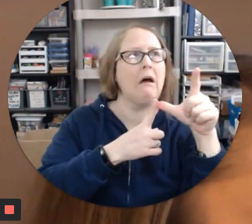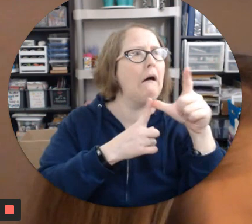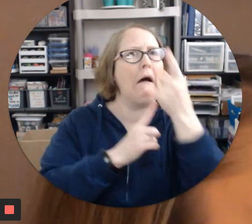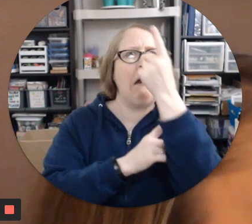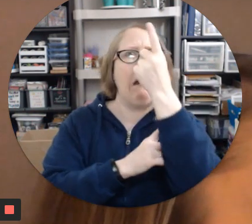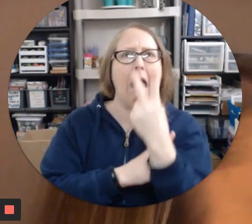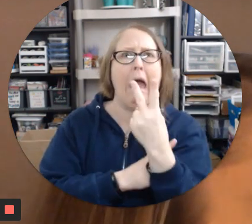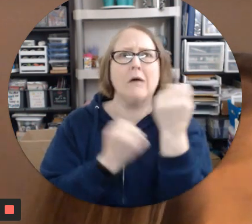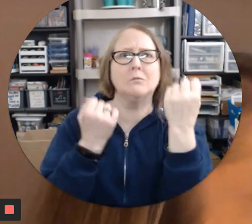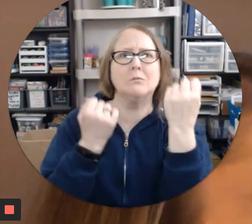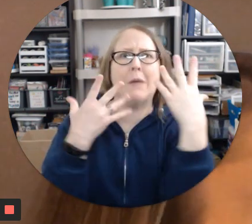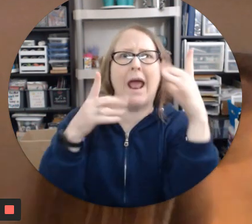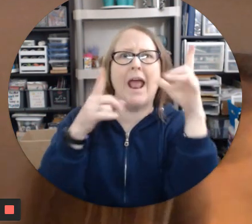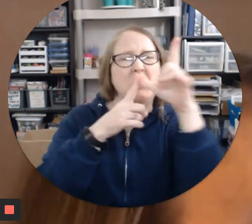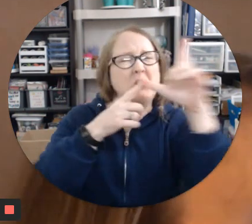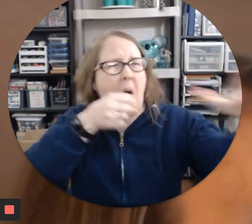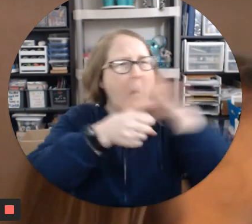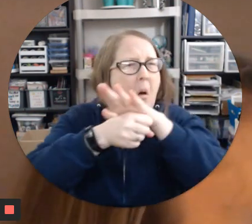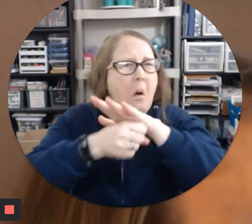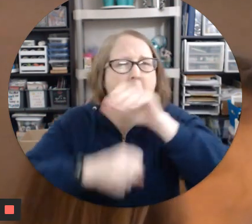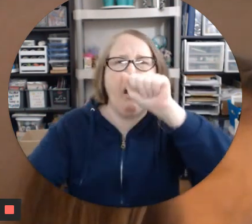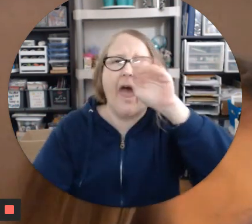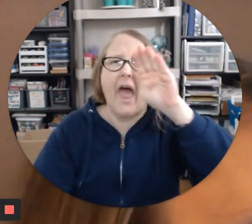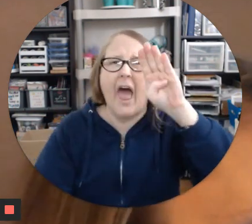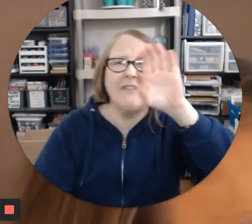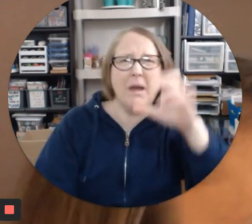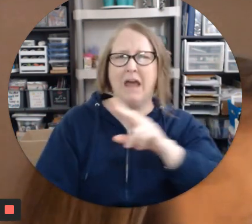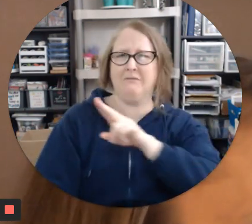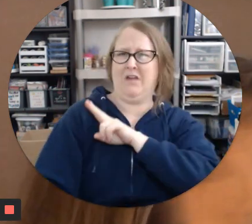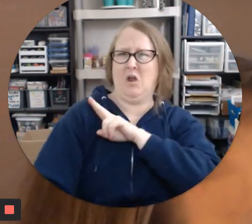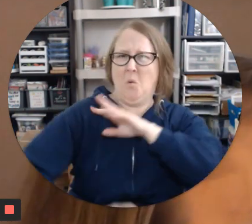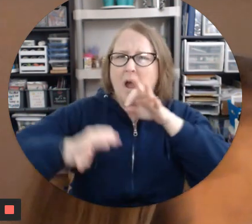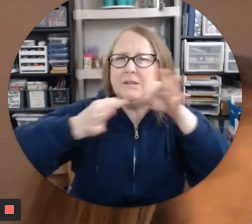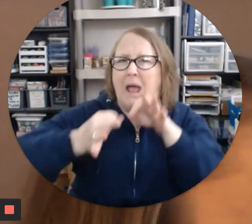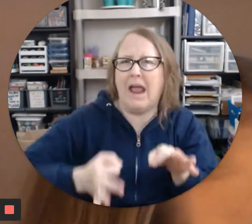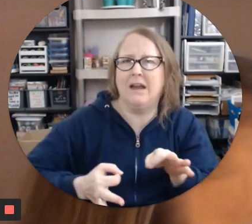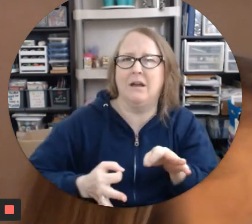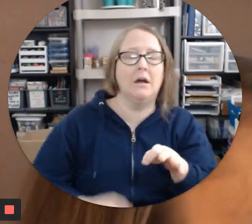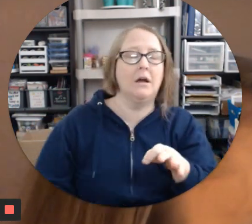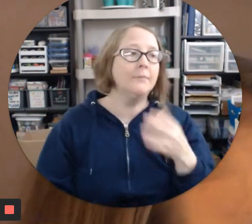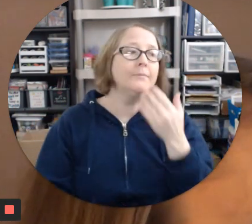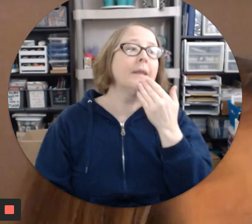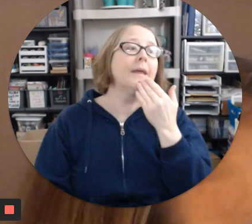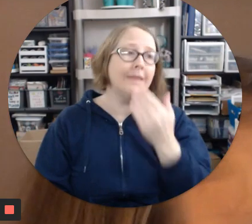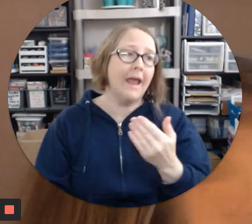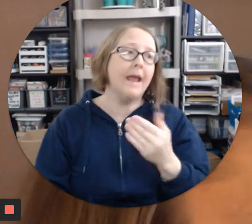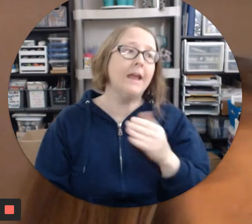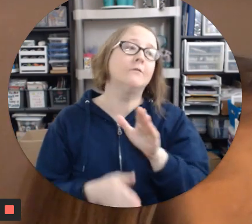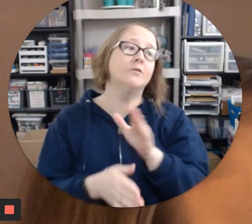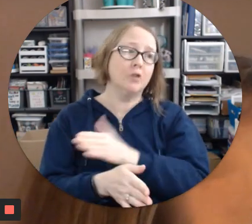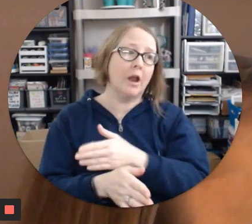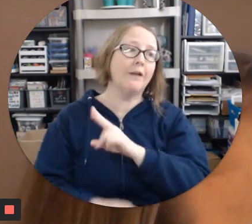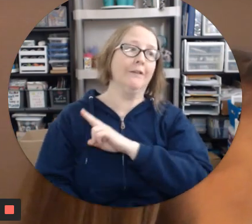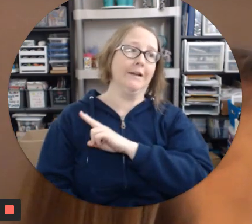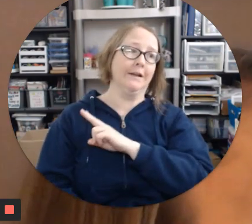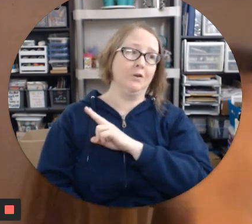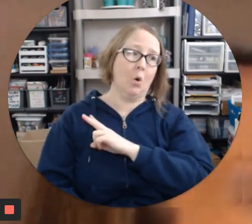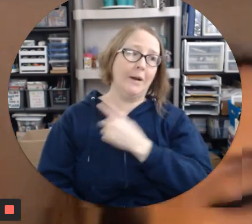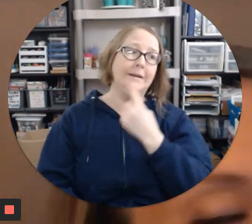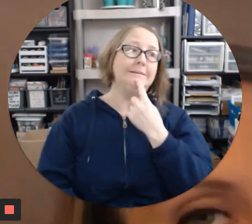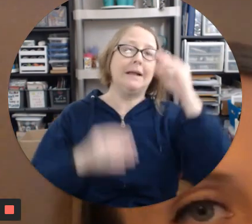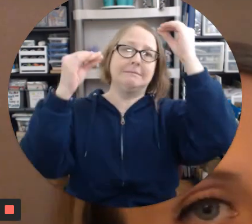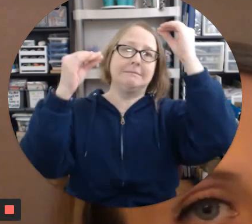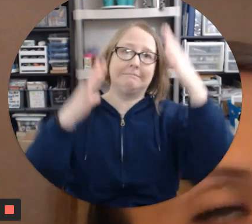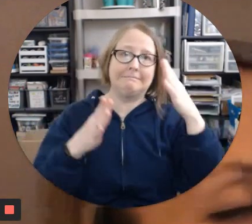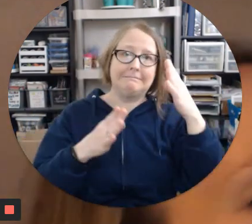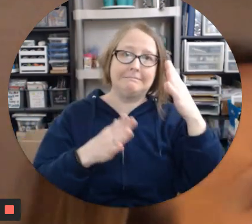there are in the entire alphabet, Victoria explained. Thank you for sharing that with us, Victoria, said Mrs. Judd. Now put